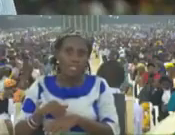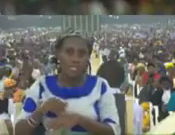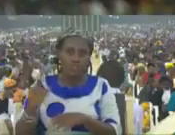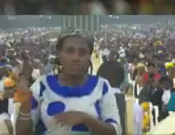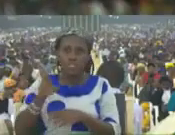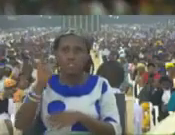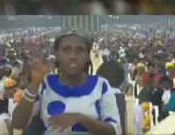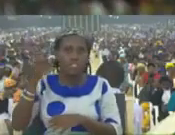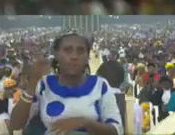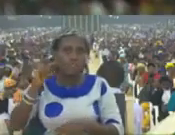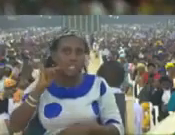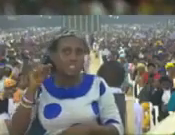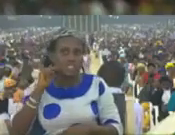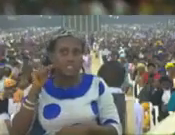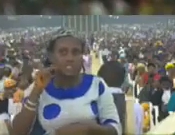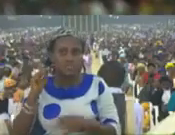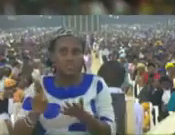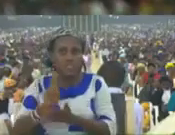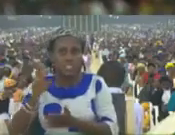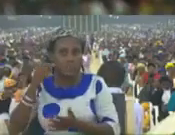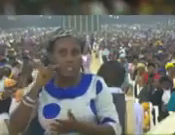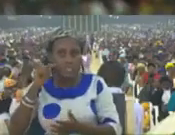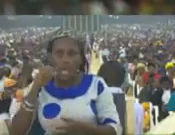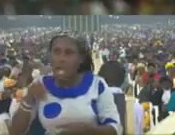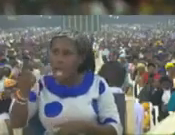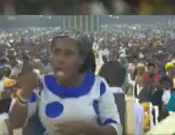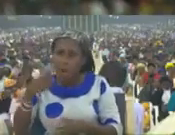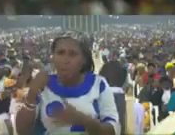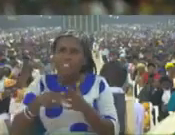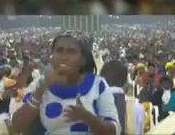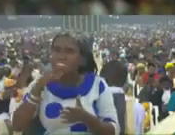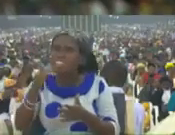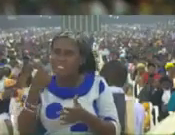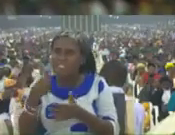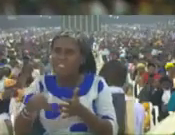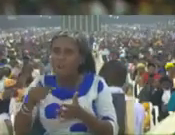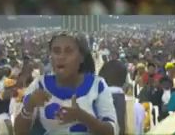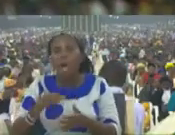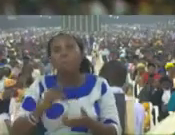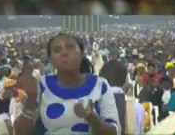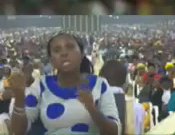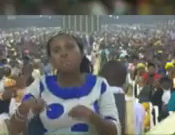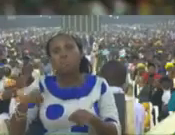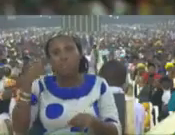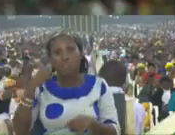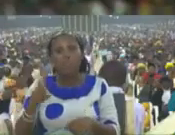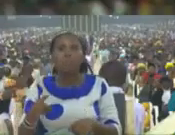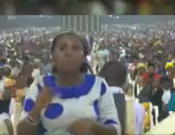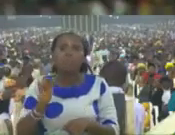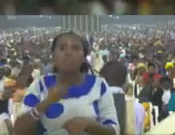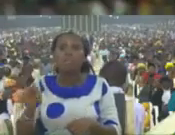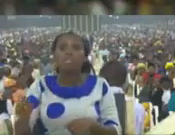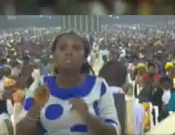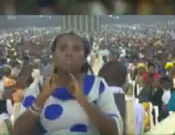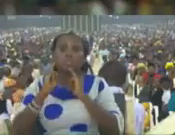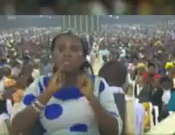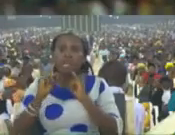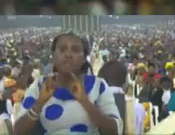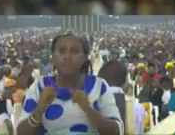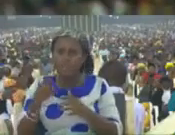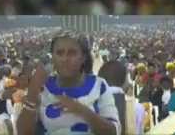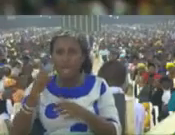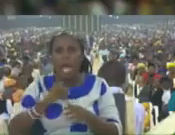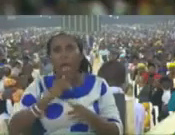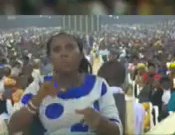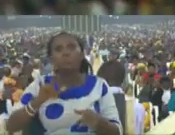saw me, Ina, what are you here for? I said, I'm here for a scholarship interview. What for? I want to go abroad to